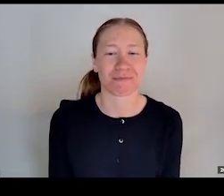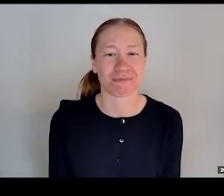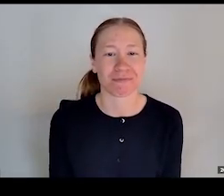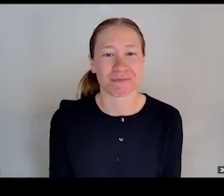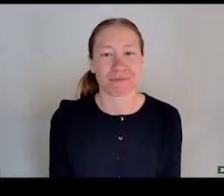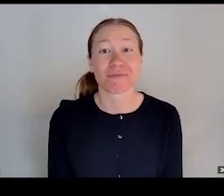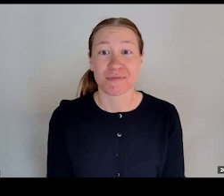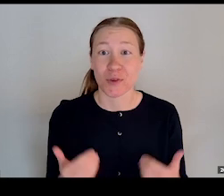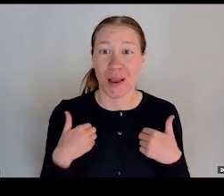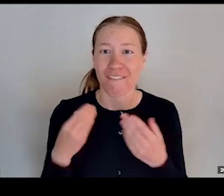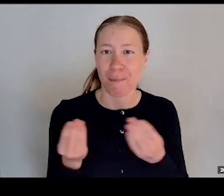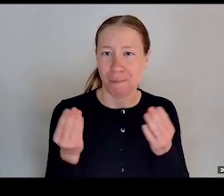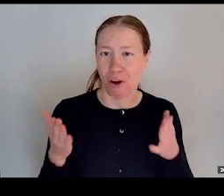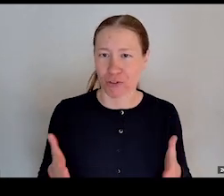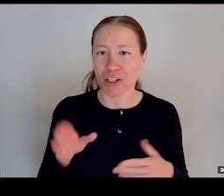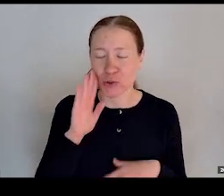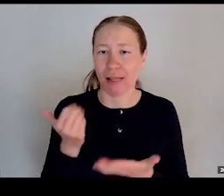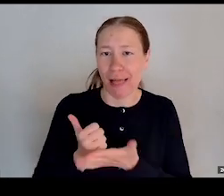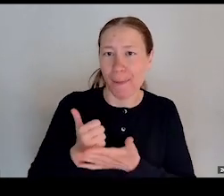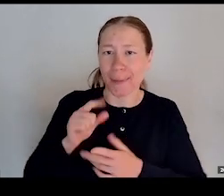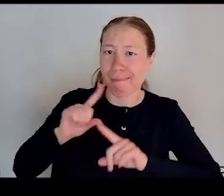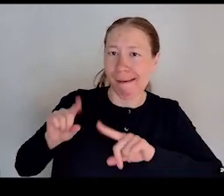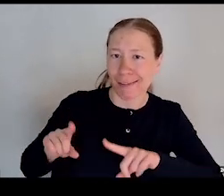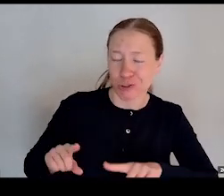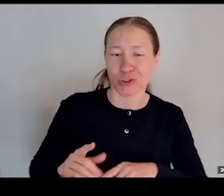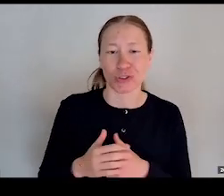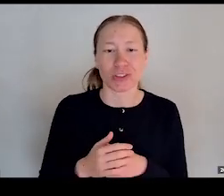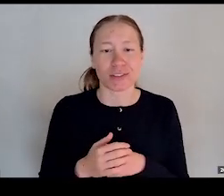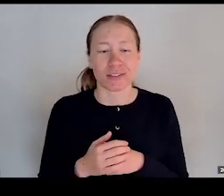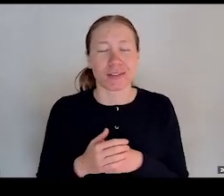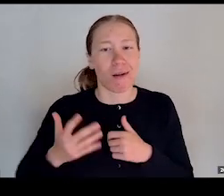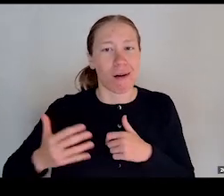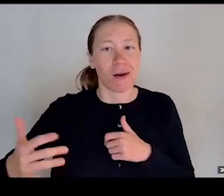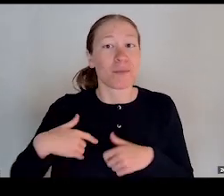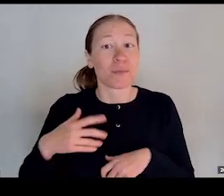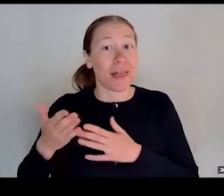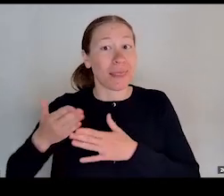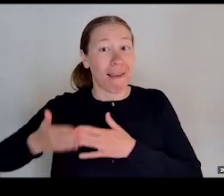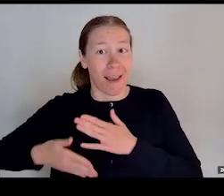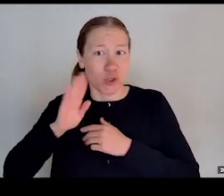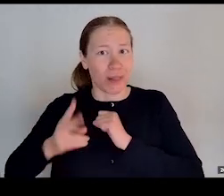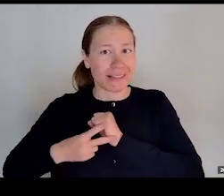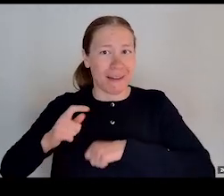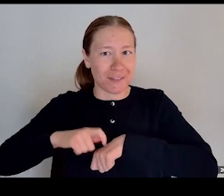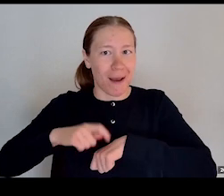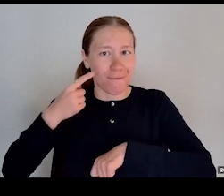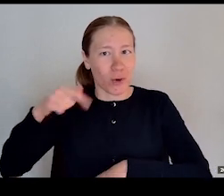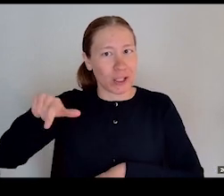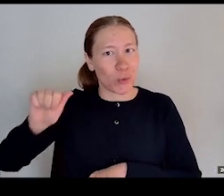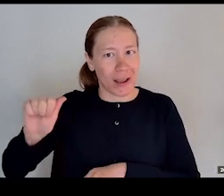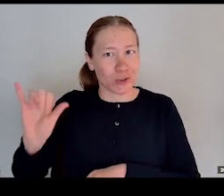We do have moderators who will also be answering questions throughout, and I'll save some time at the end for Q&A if there are any remaining